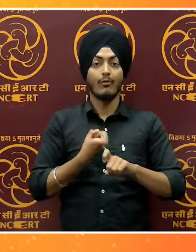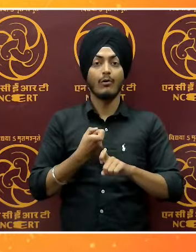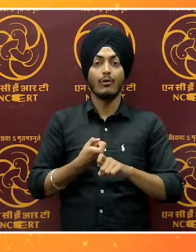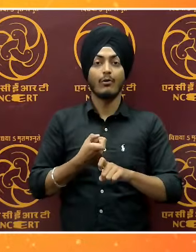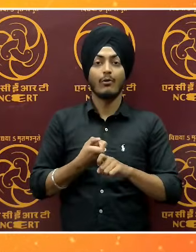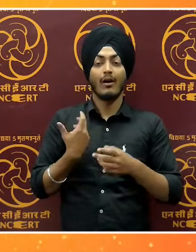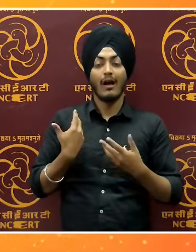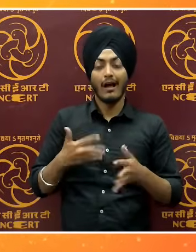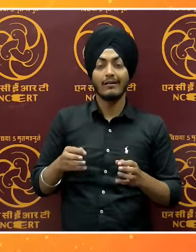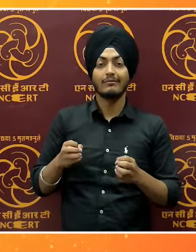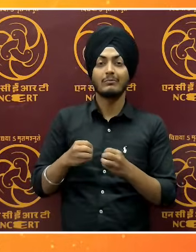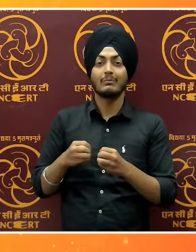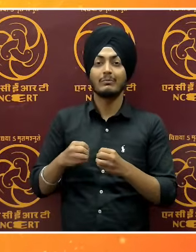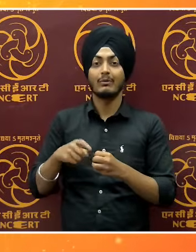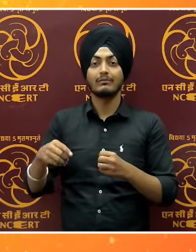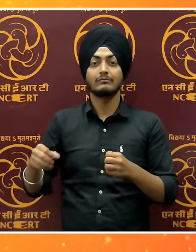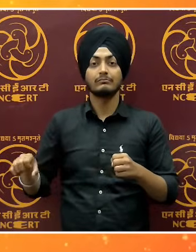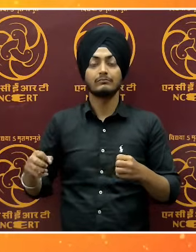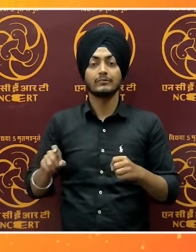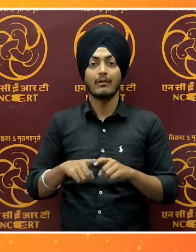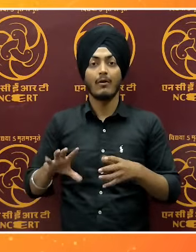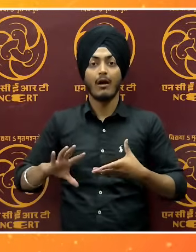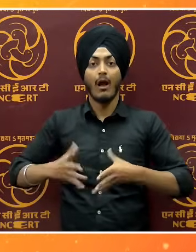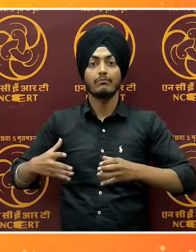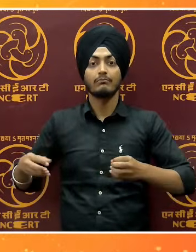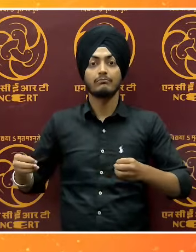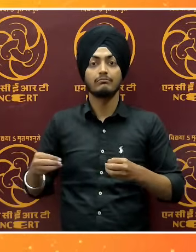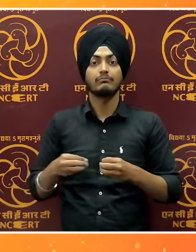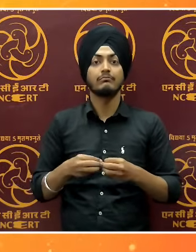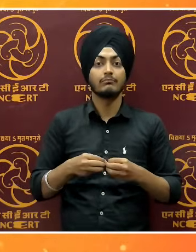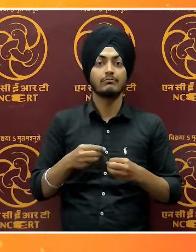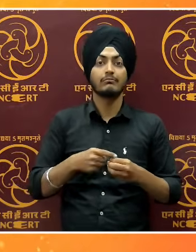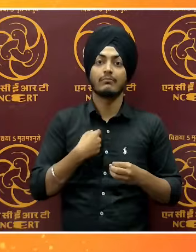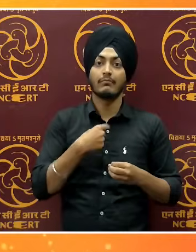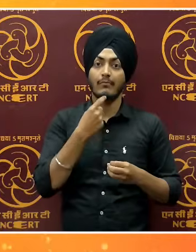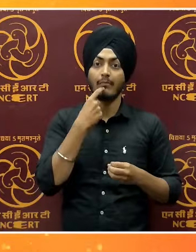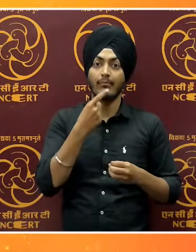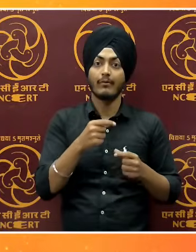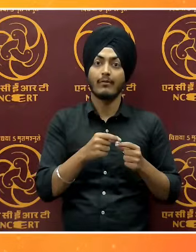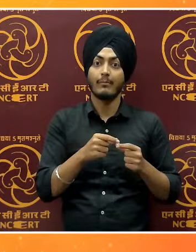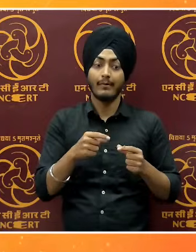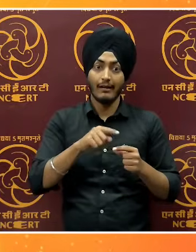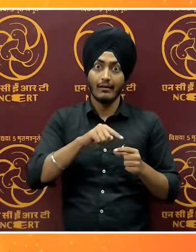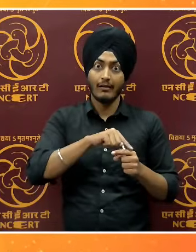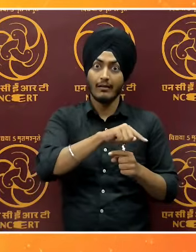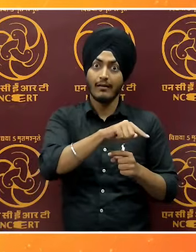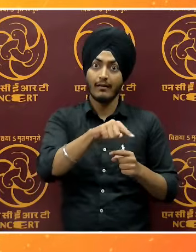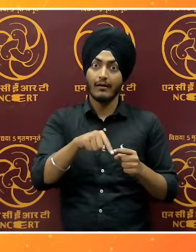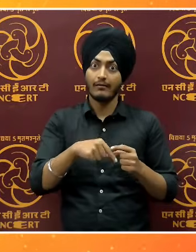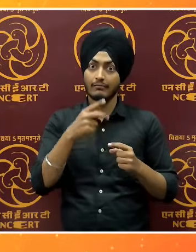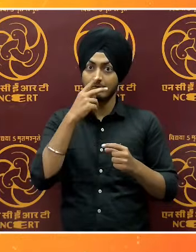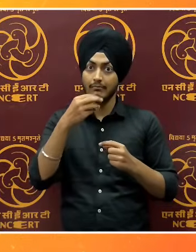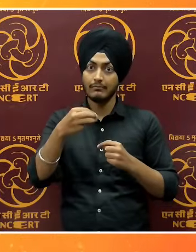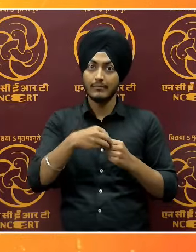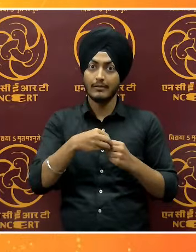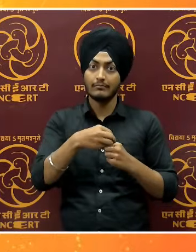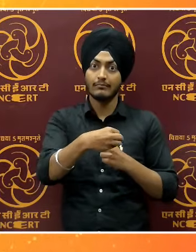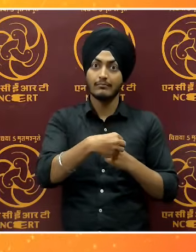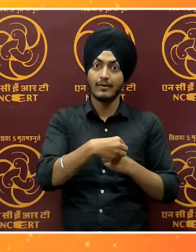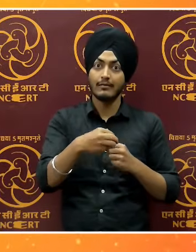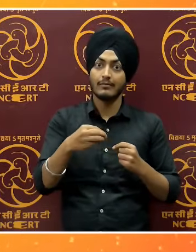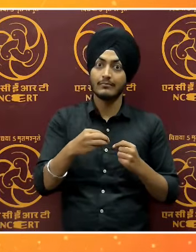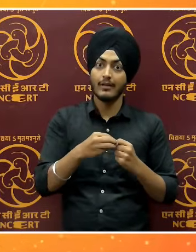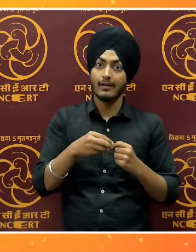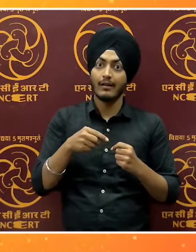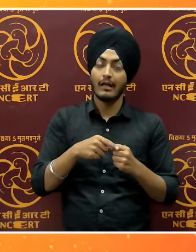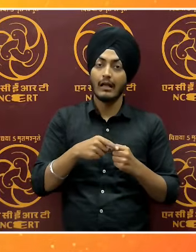another magnet, it feels some attraction or repulsion. That area is called a magnetic field. So, the main thing we have